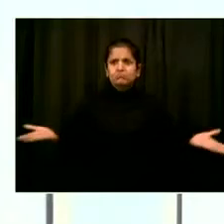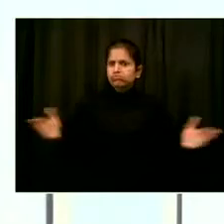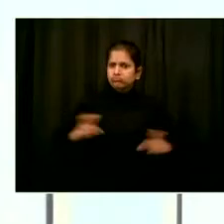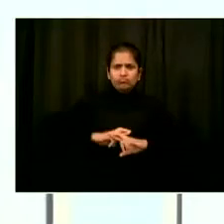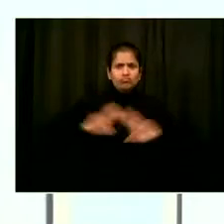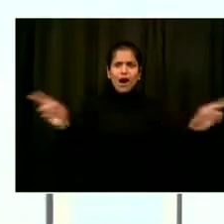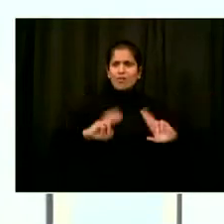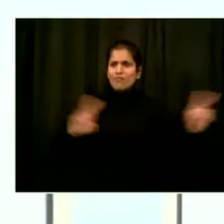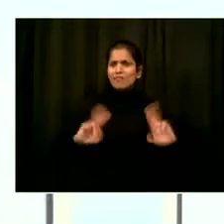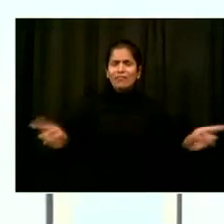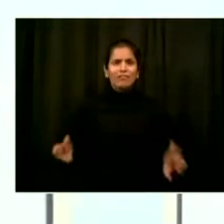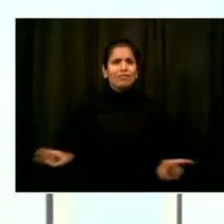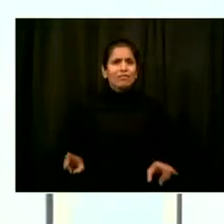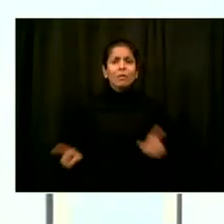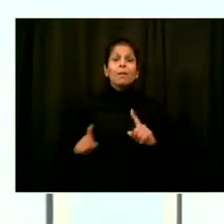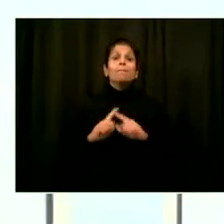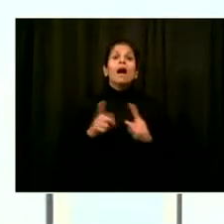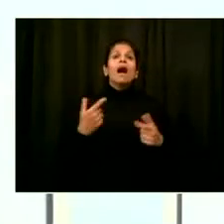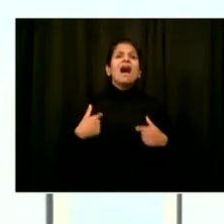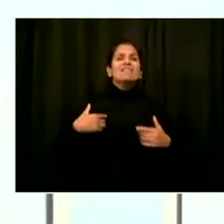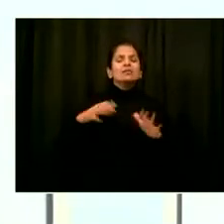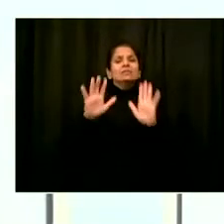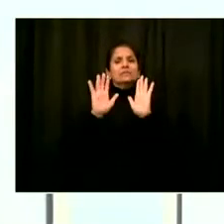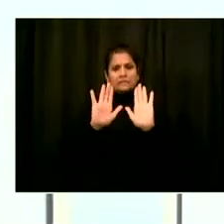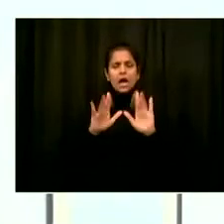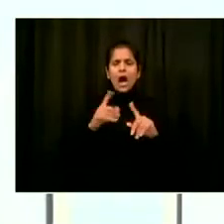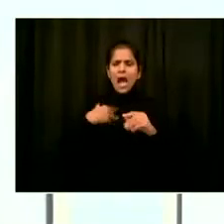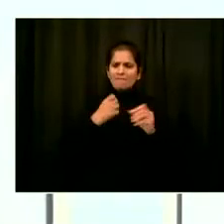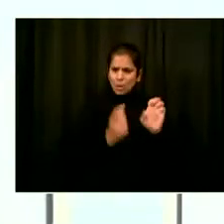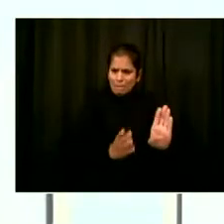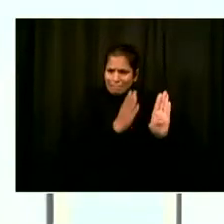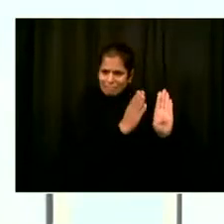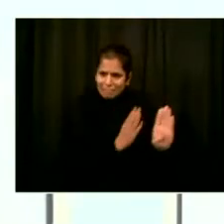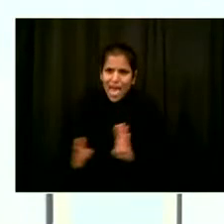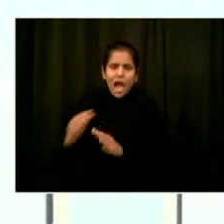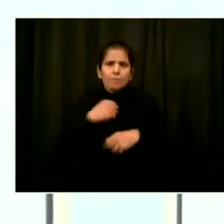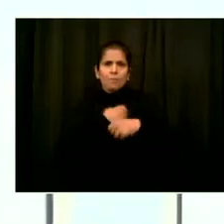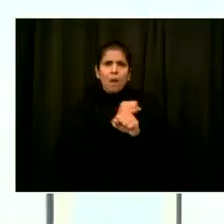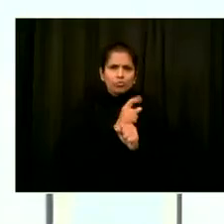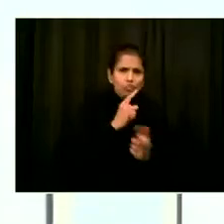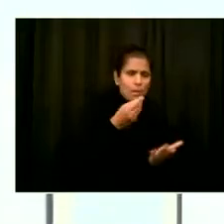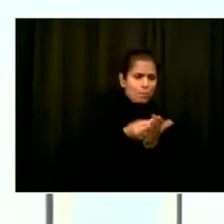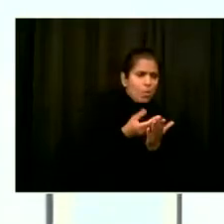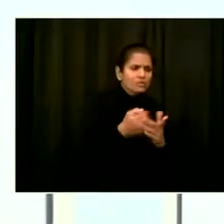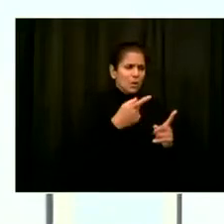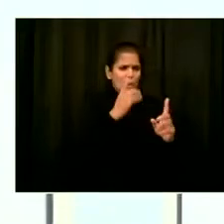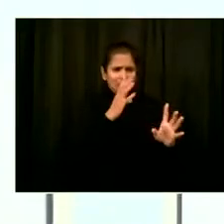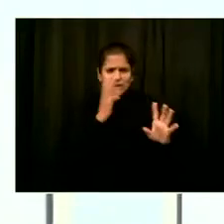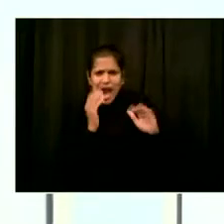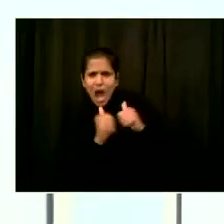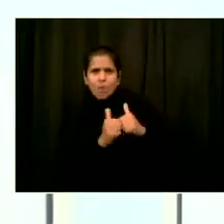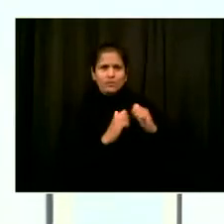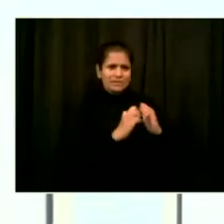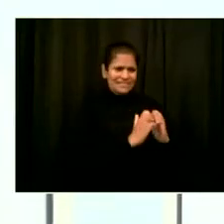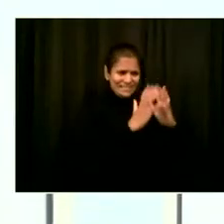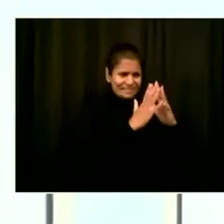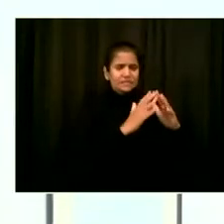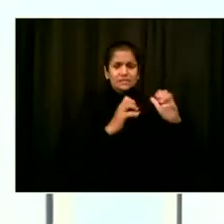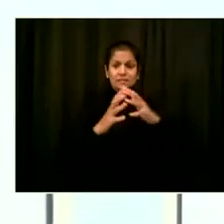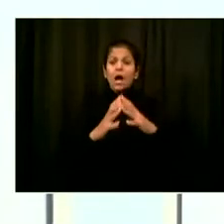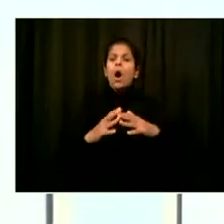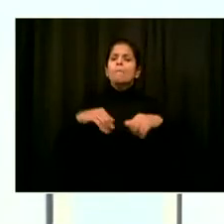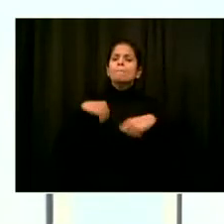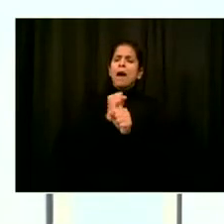particular uh increase in demand that we've seen in recent days um one is making sure that uh for those units uh those testing